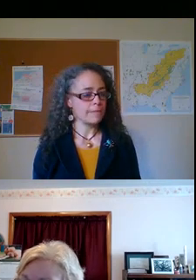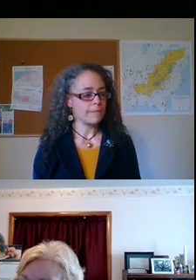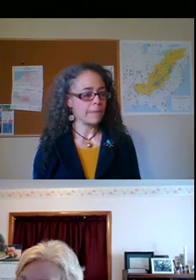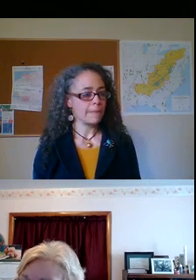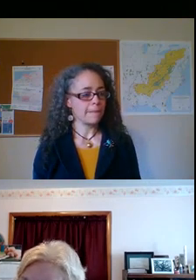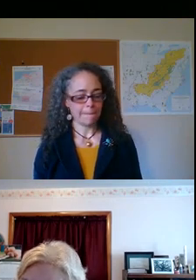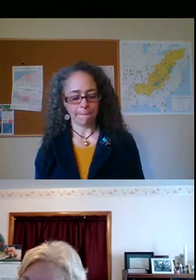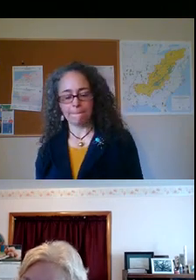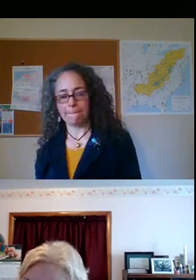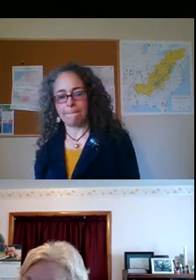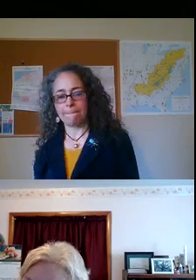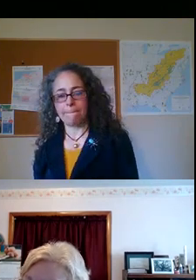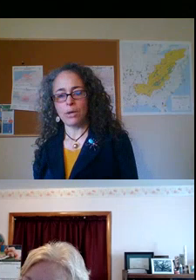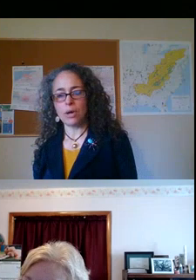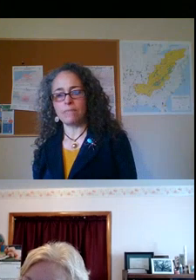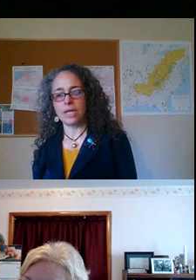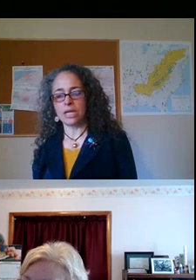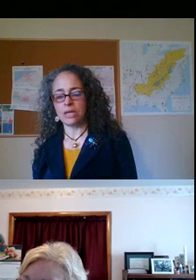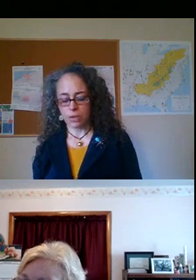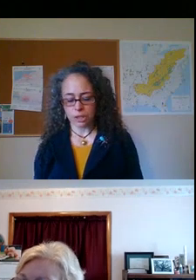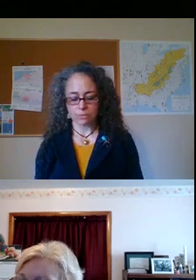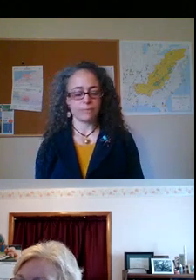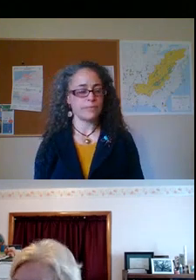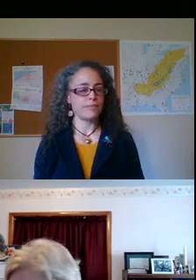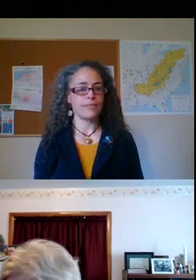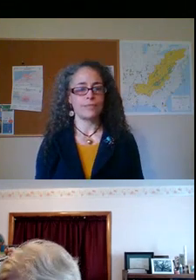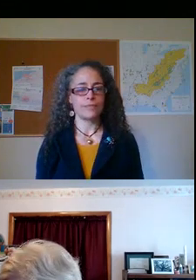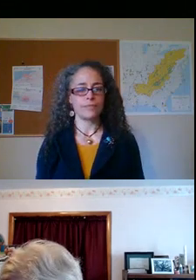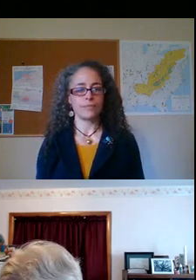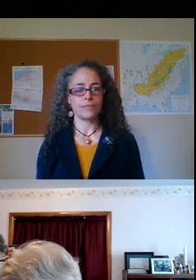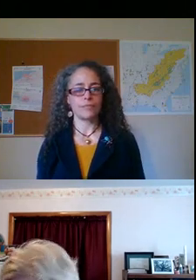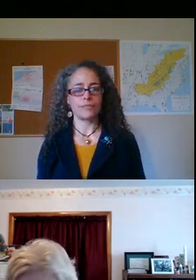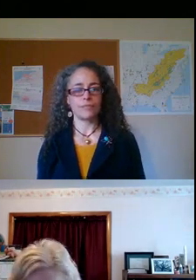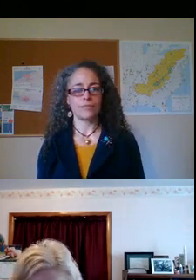resources. Thank you. You're welcome. Thank you for the question.